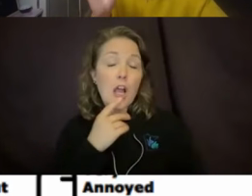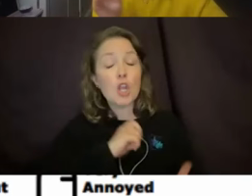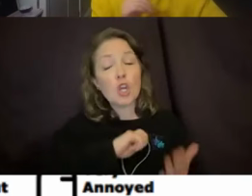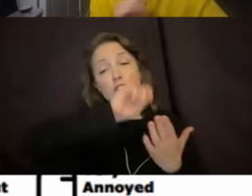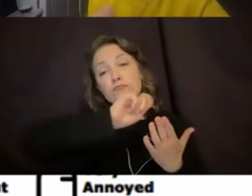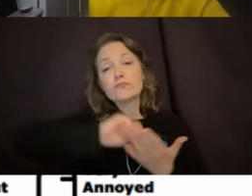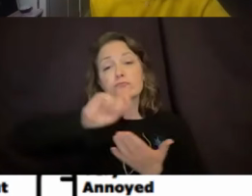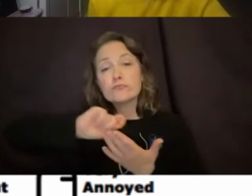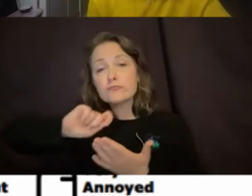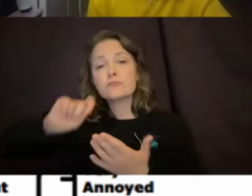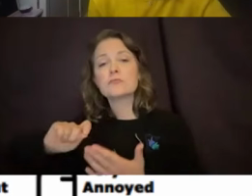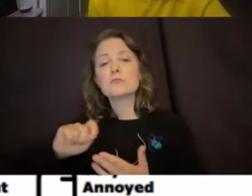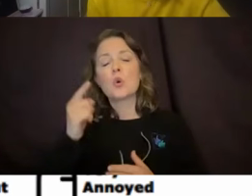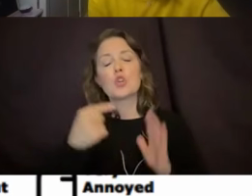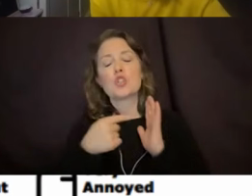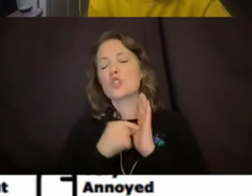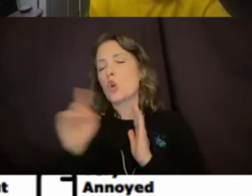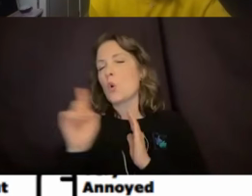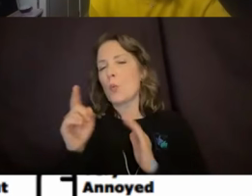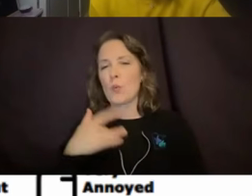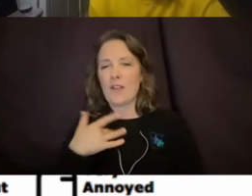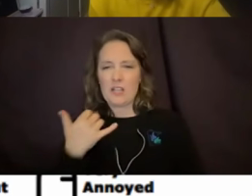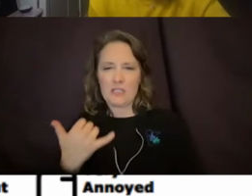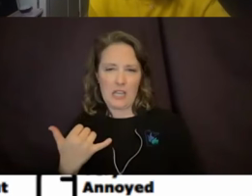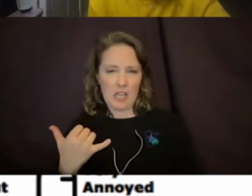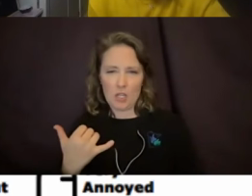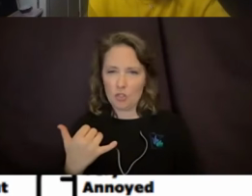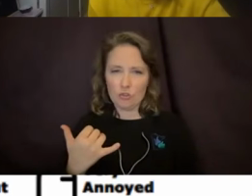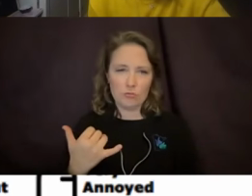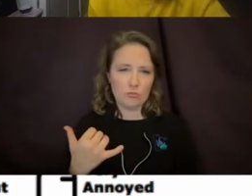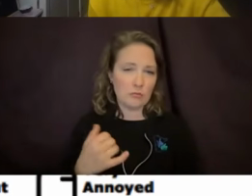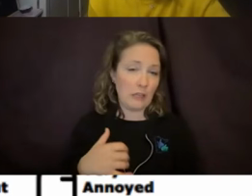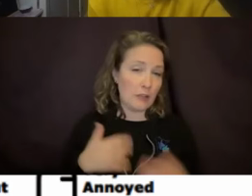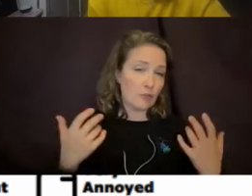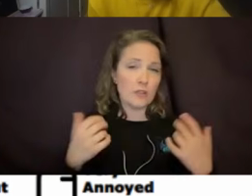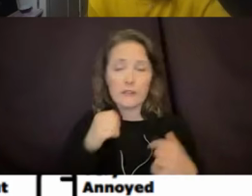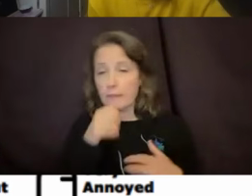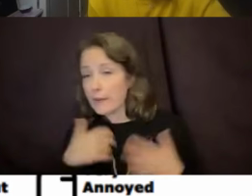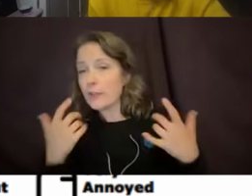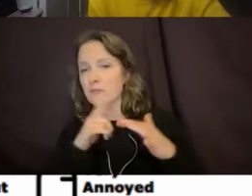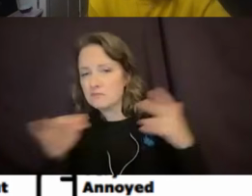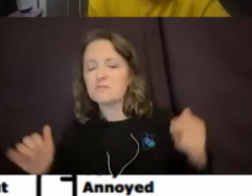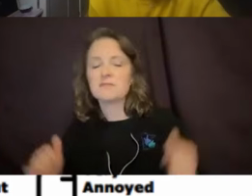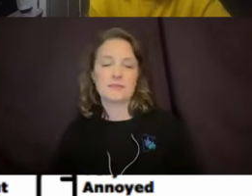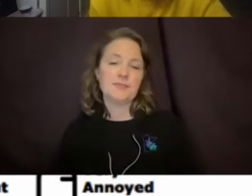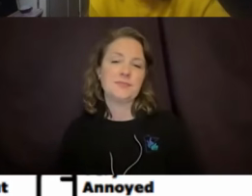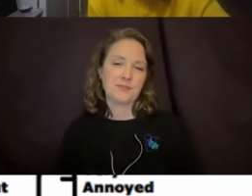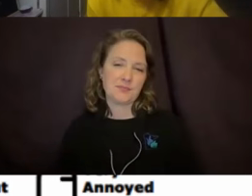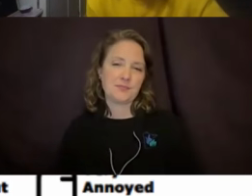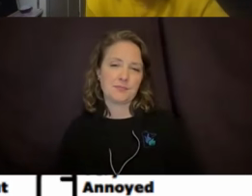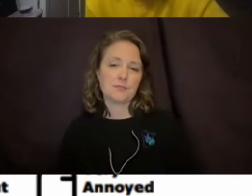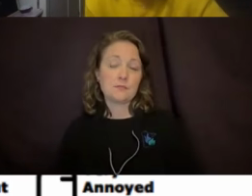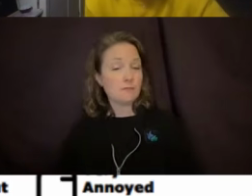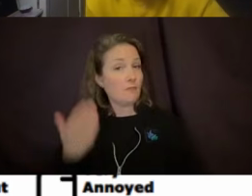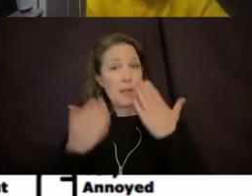make a single mark to indicate where they are on that range. And also kind of shows them that they can experience a lot of